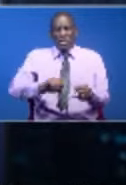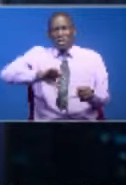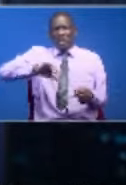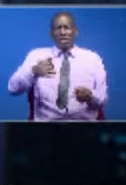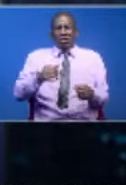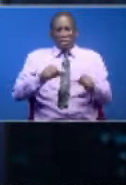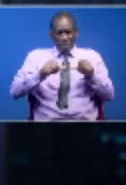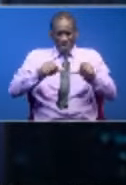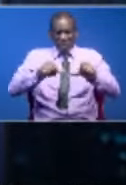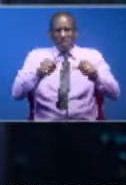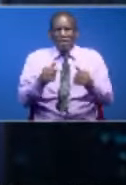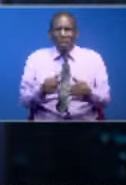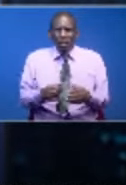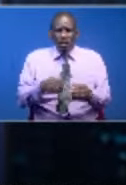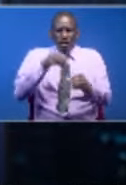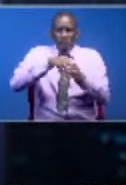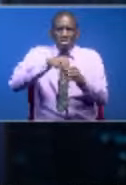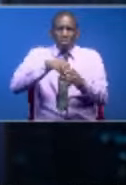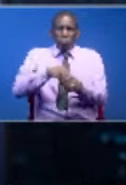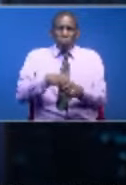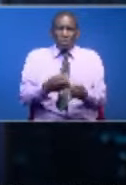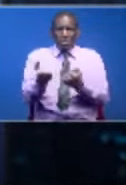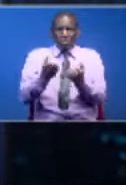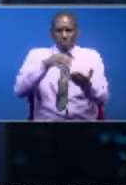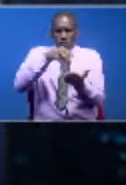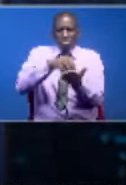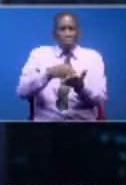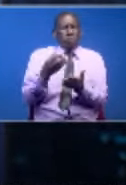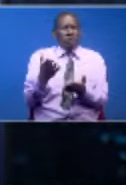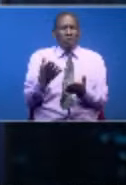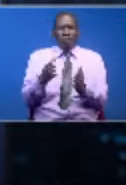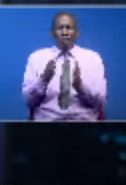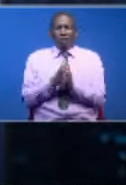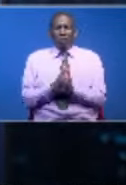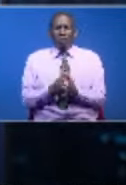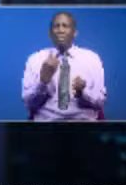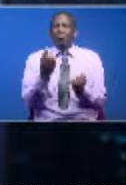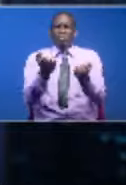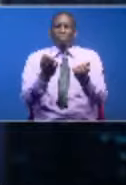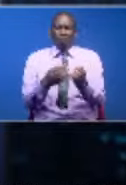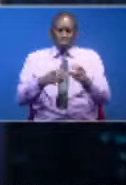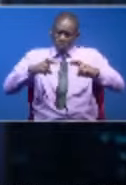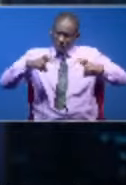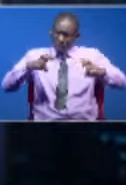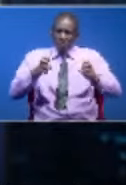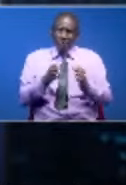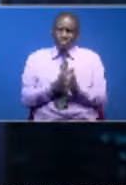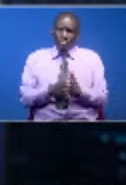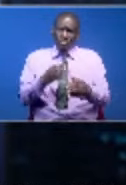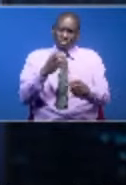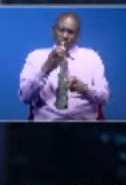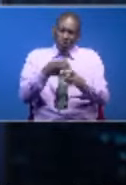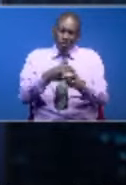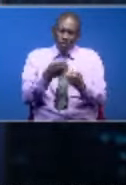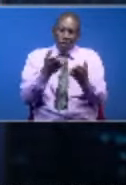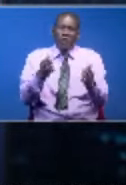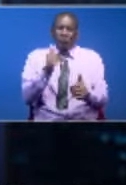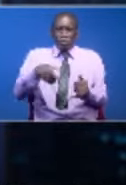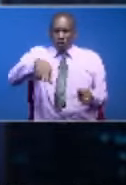resilient investment, the business case is there, and we just need to dig in and use the tools and the instruments that we